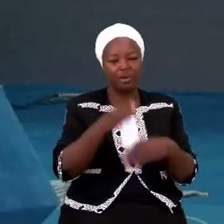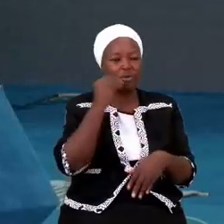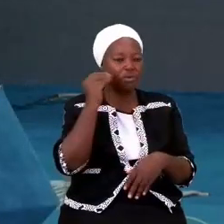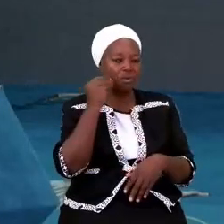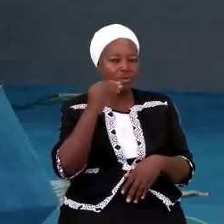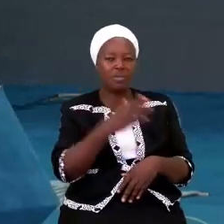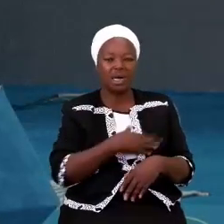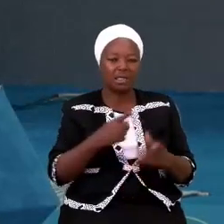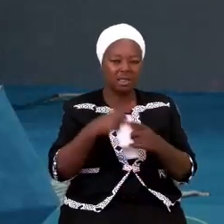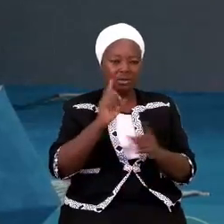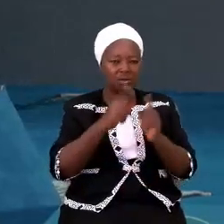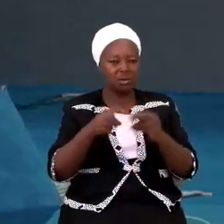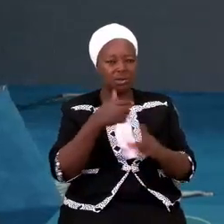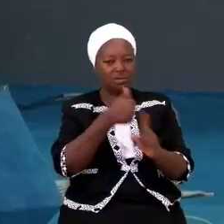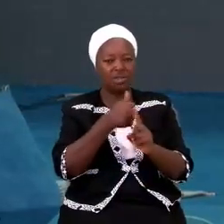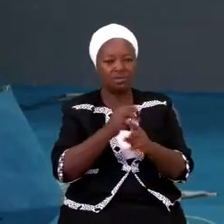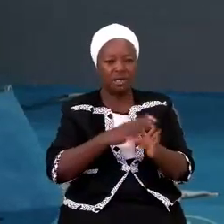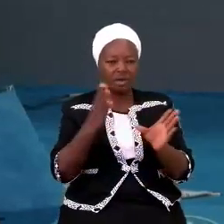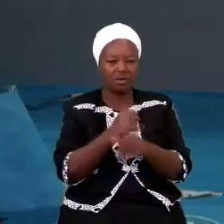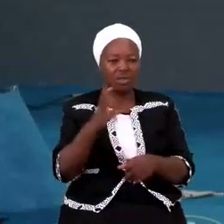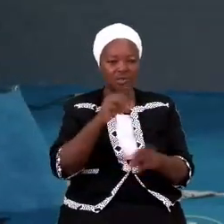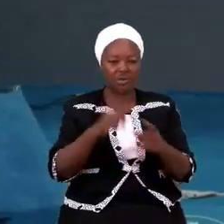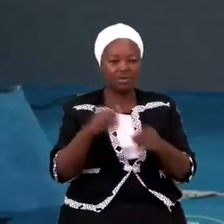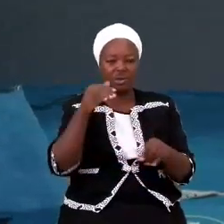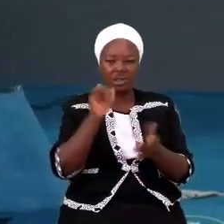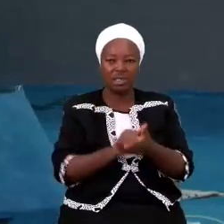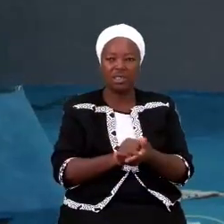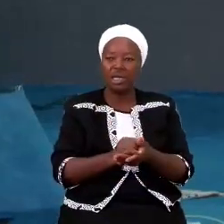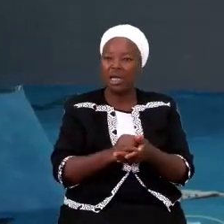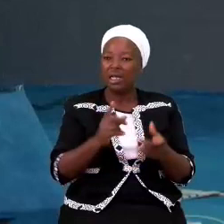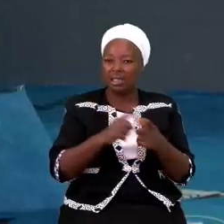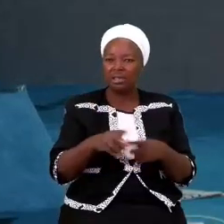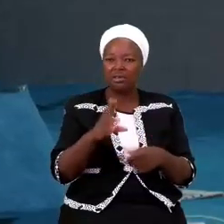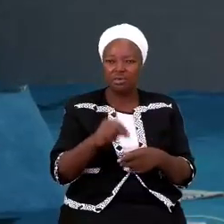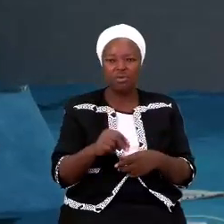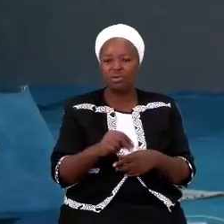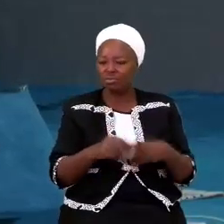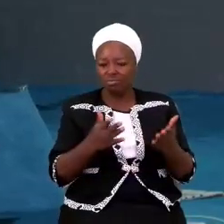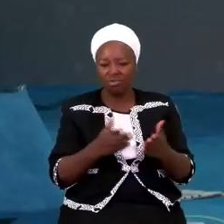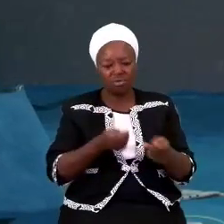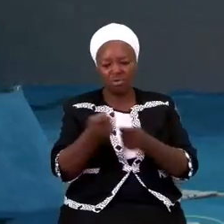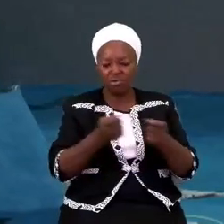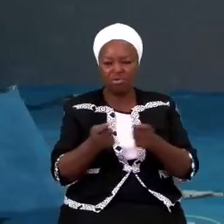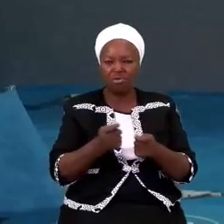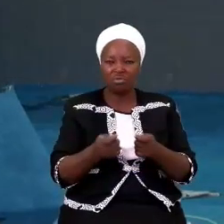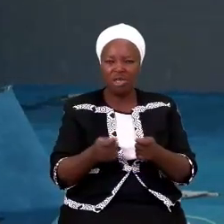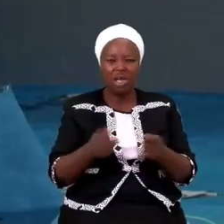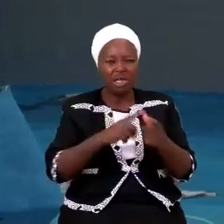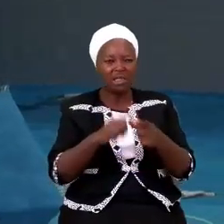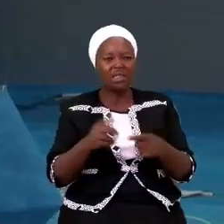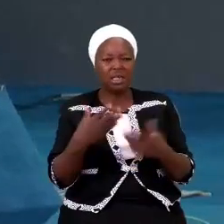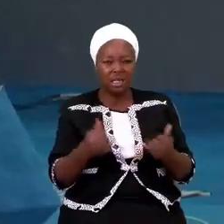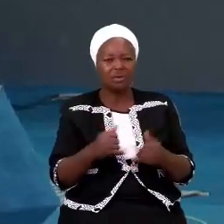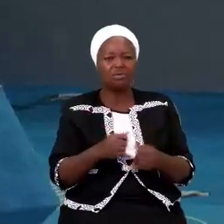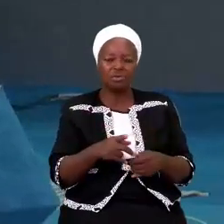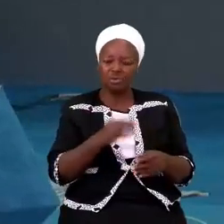no control. No restraint will come, and control will come. And then you trace your way back, and you say, I